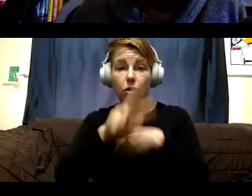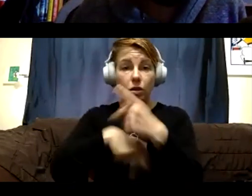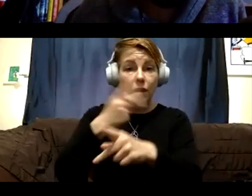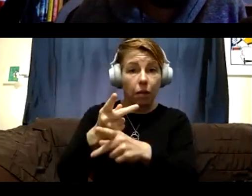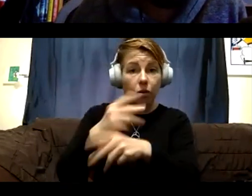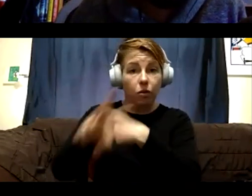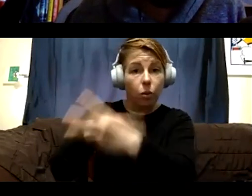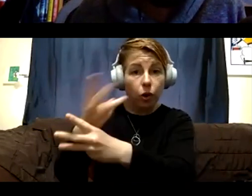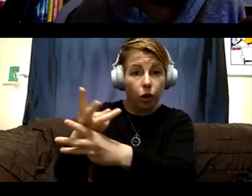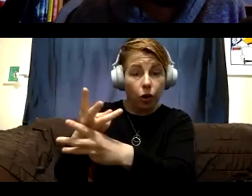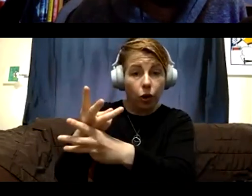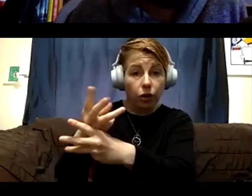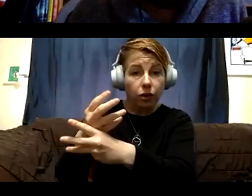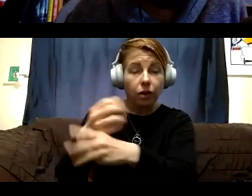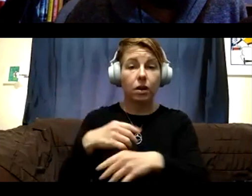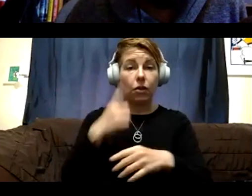new afters.